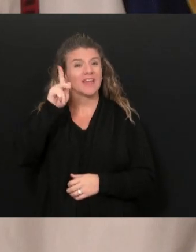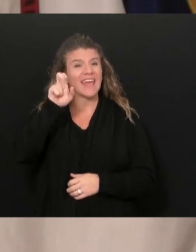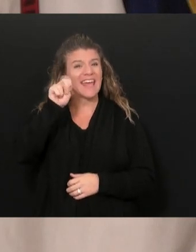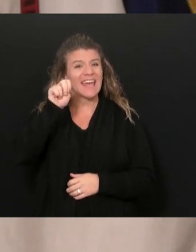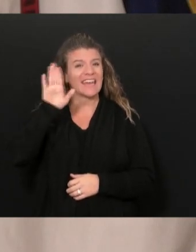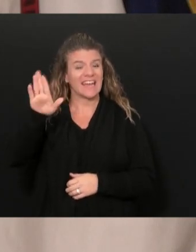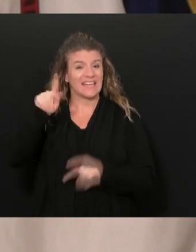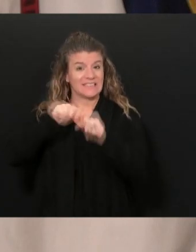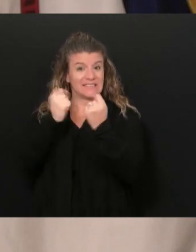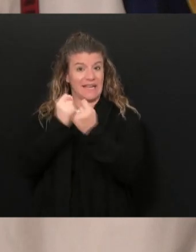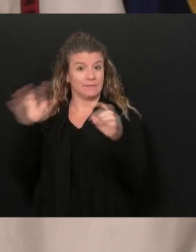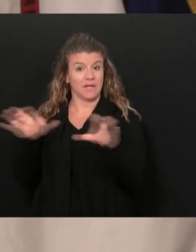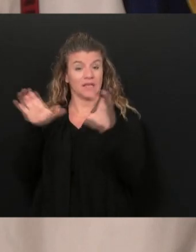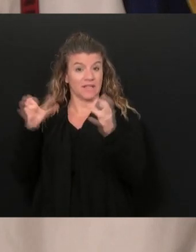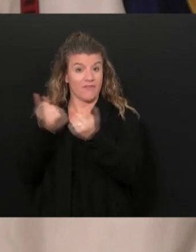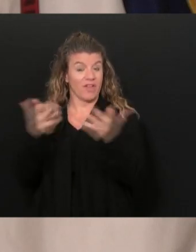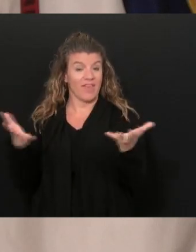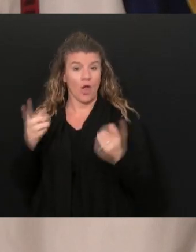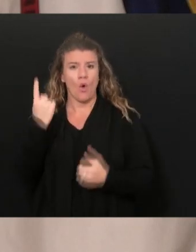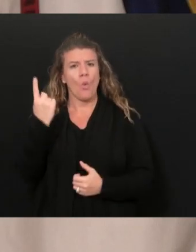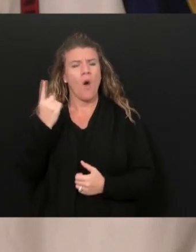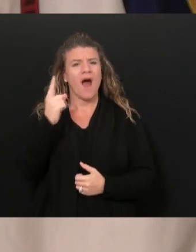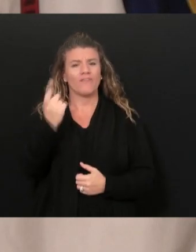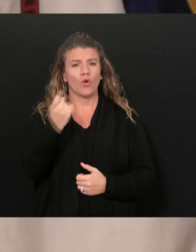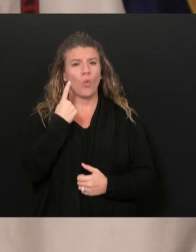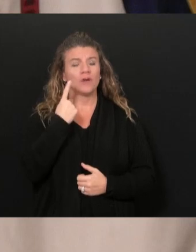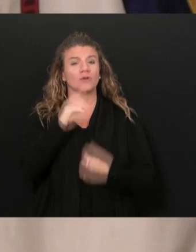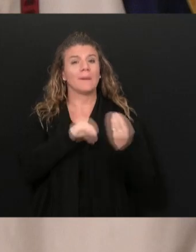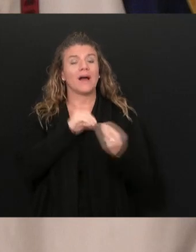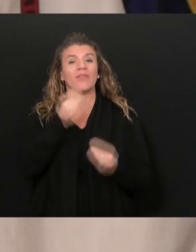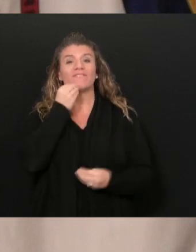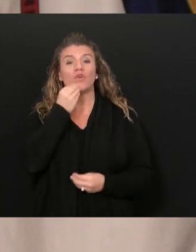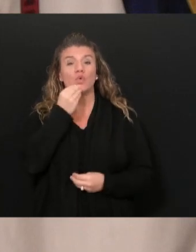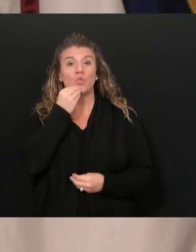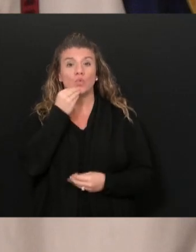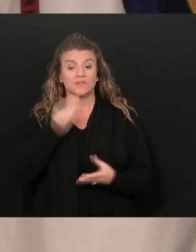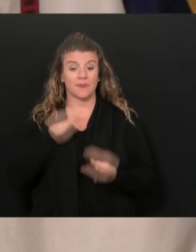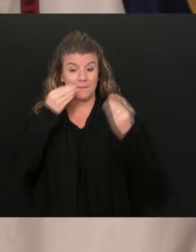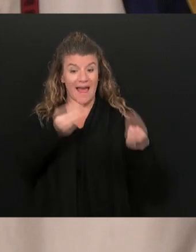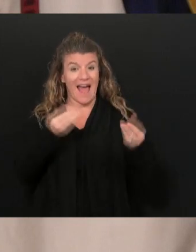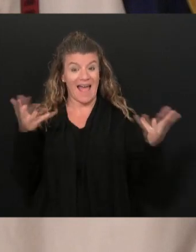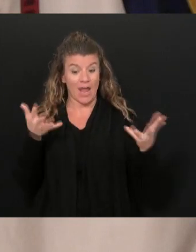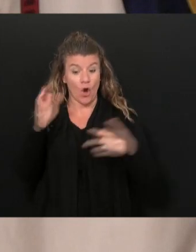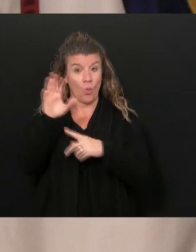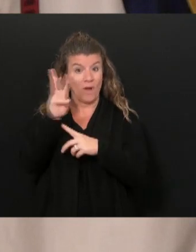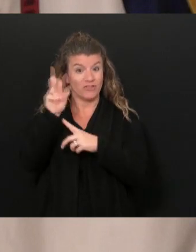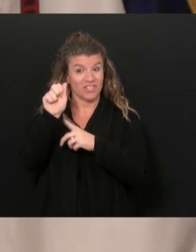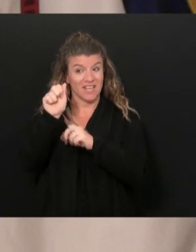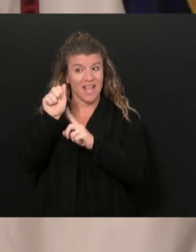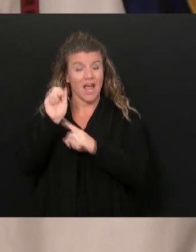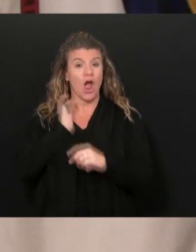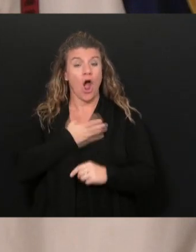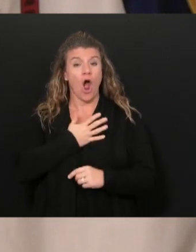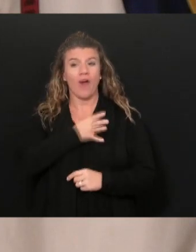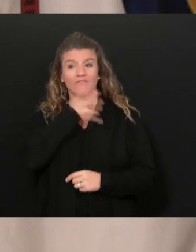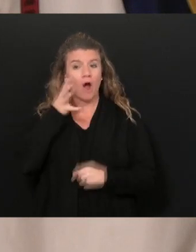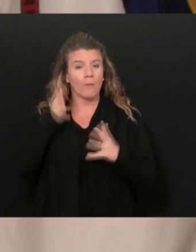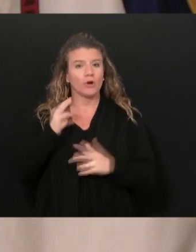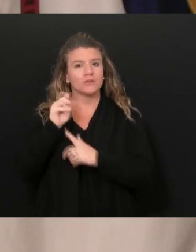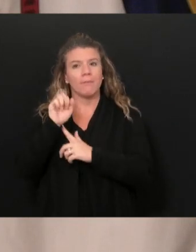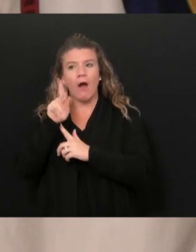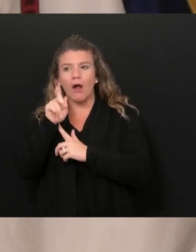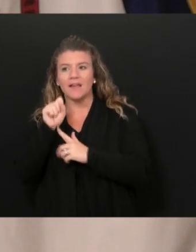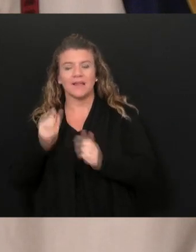do. One of the questions was about the food supply to West Virginia. Our farmers markets and our